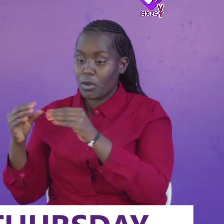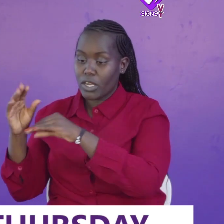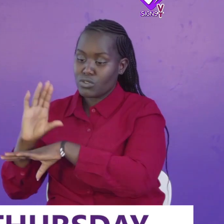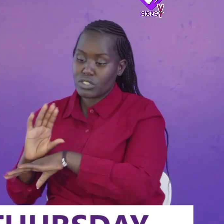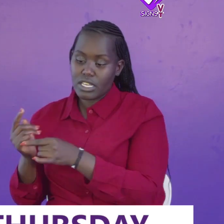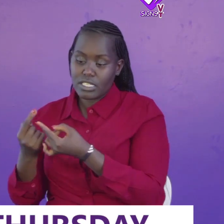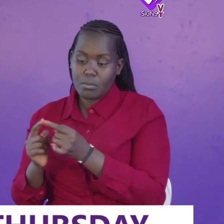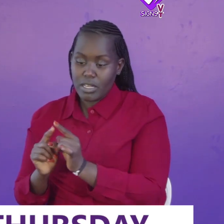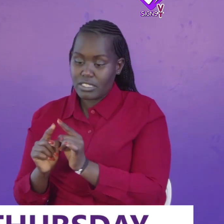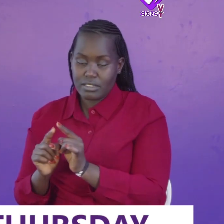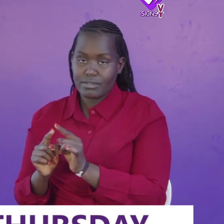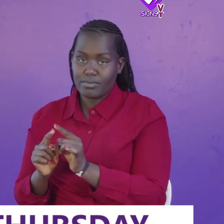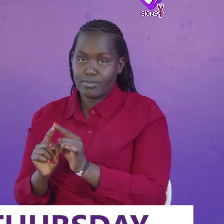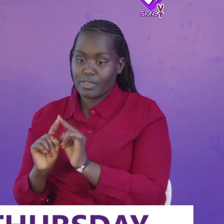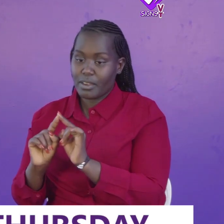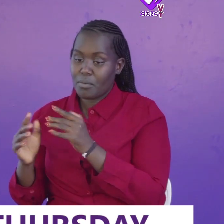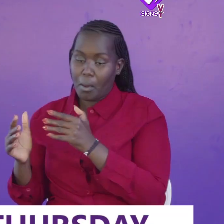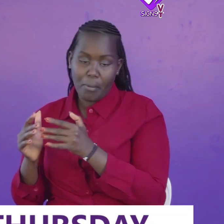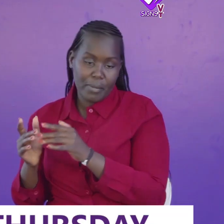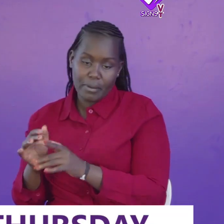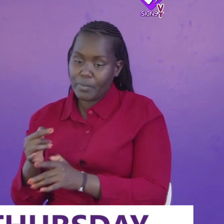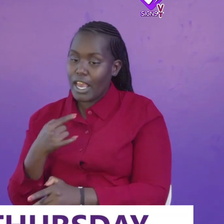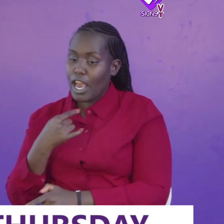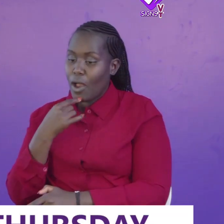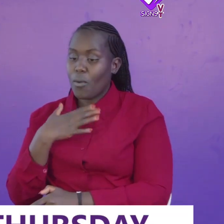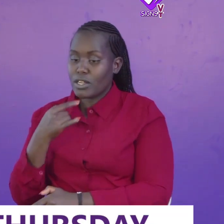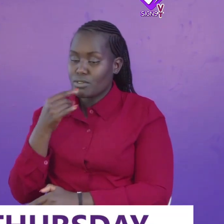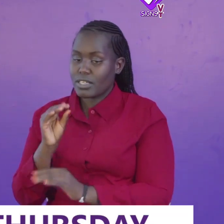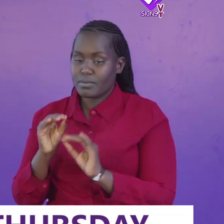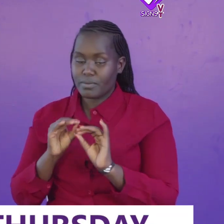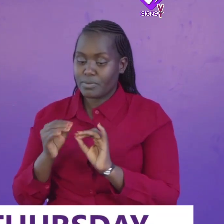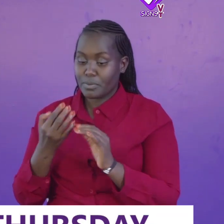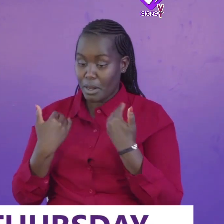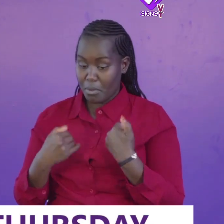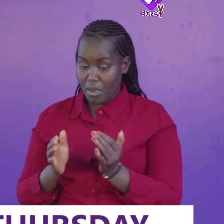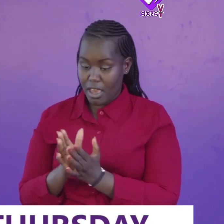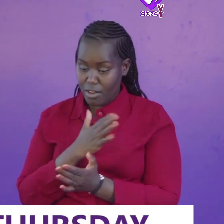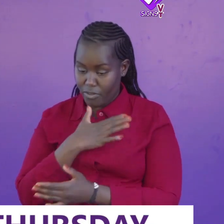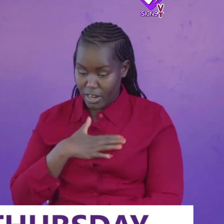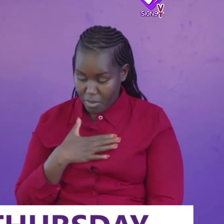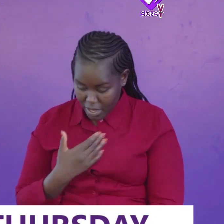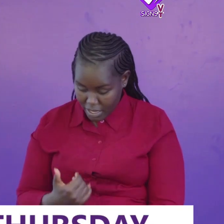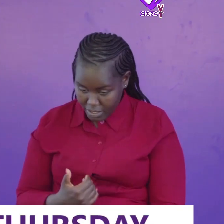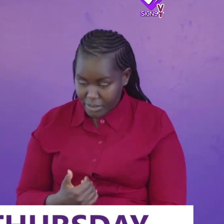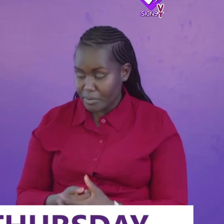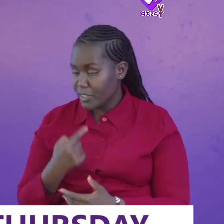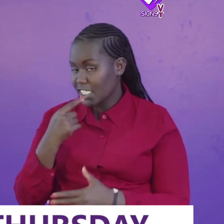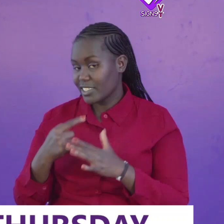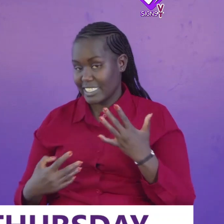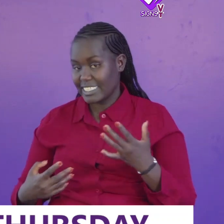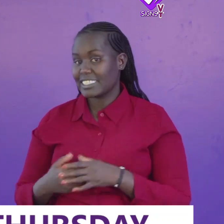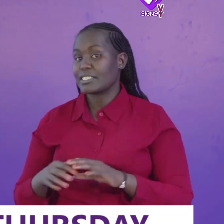jina lakini we know them. You know them. We know them. We know them. I and Muthoni. Twin.